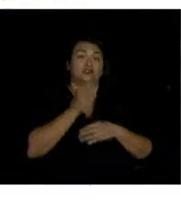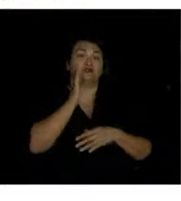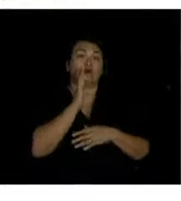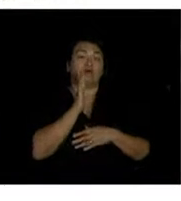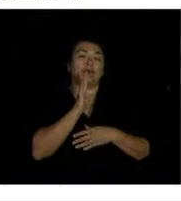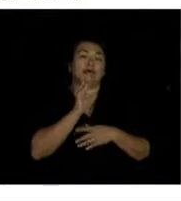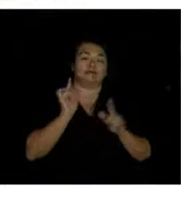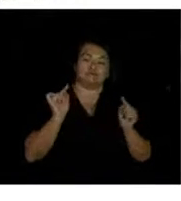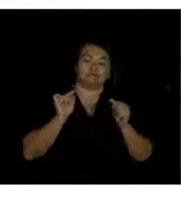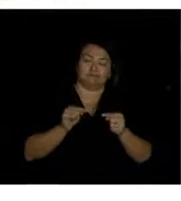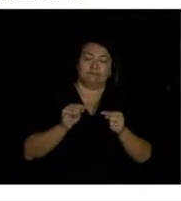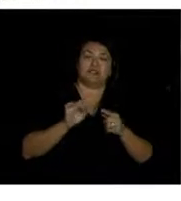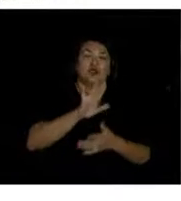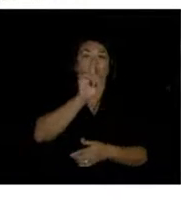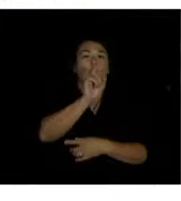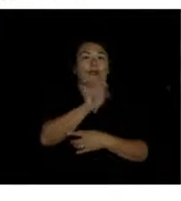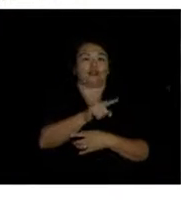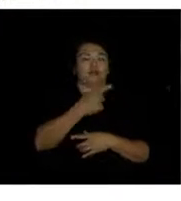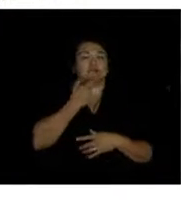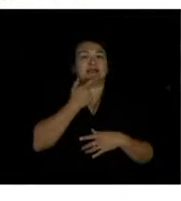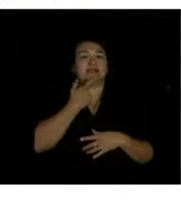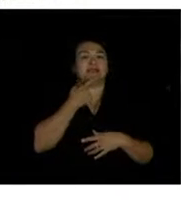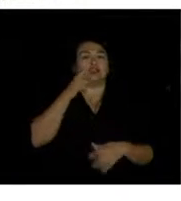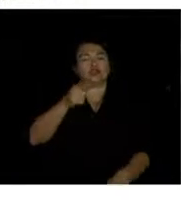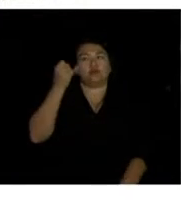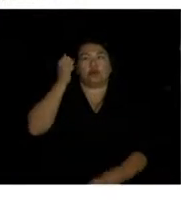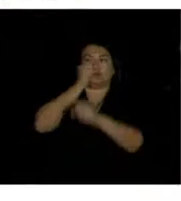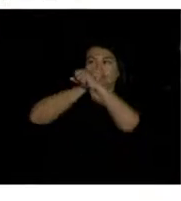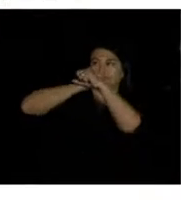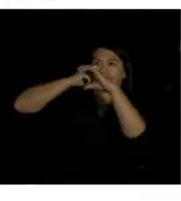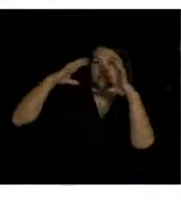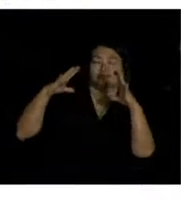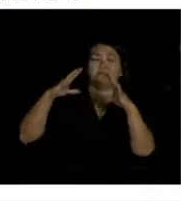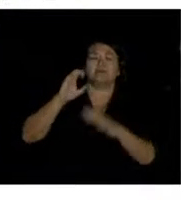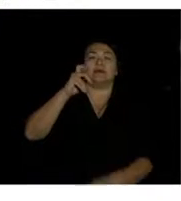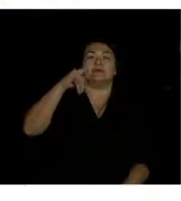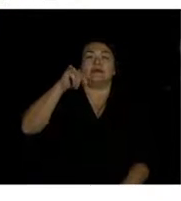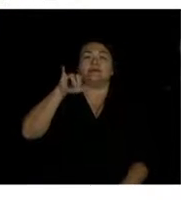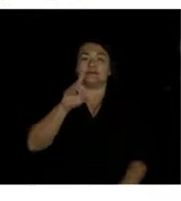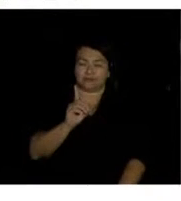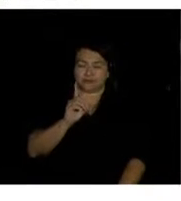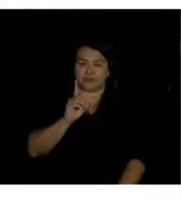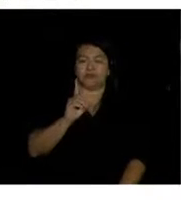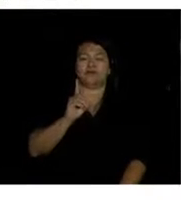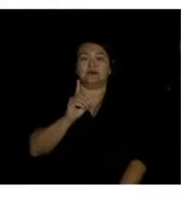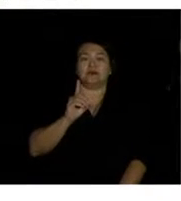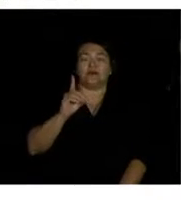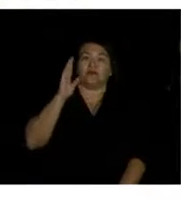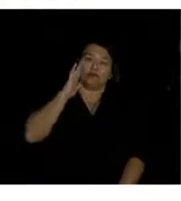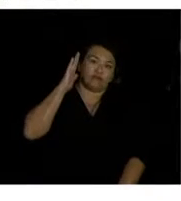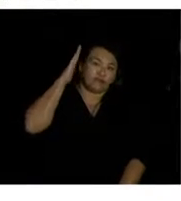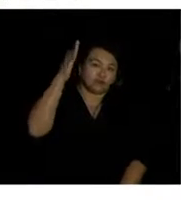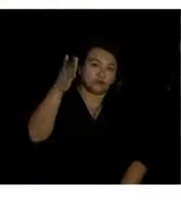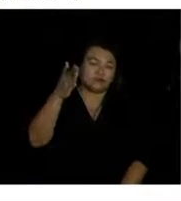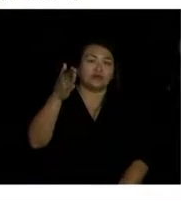centered around a question that says, as you imagine the El Paso ISD of the future, what do you